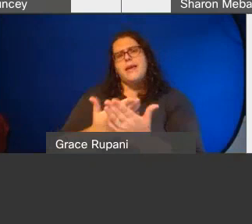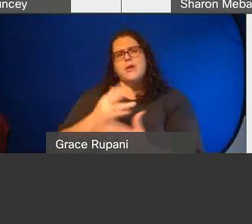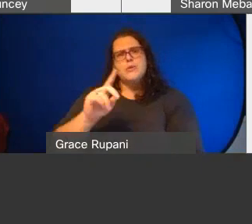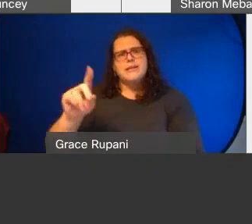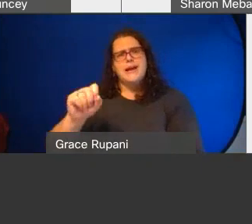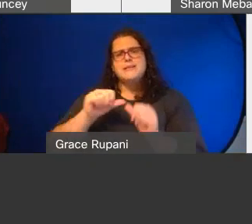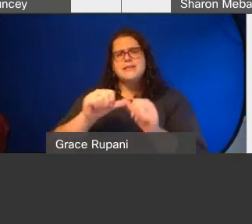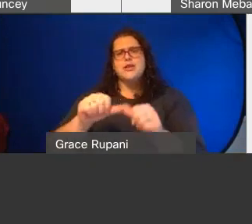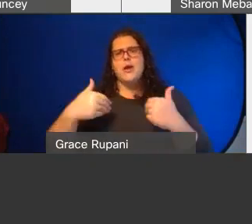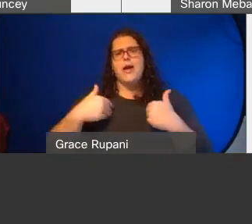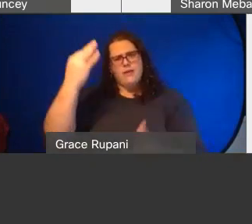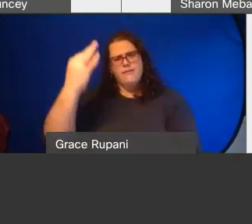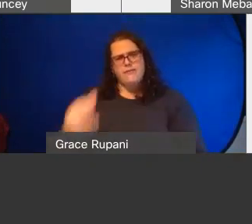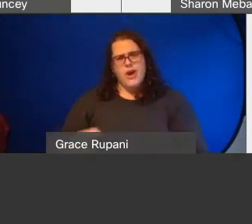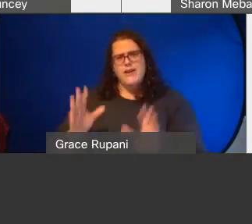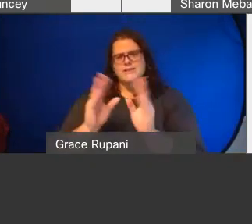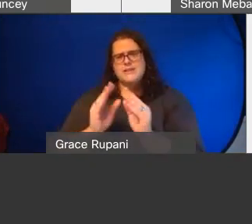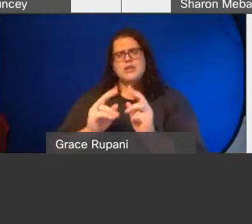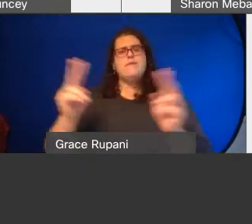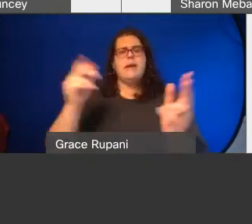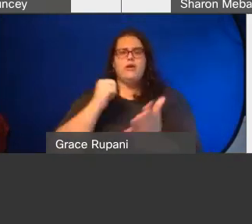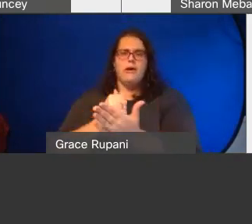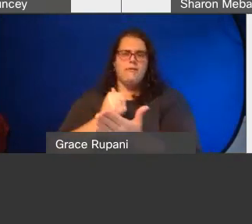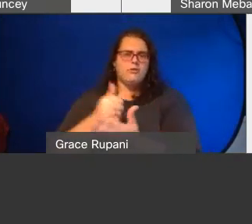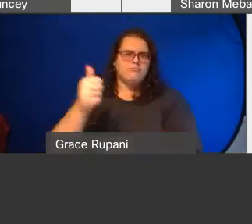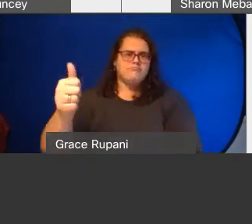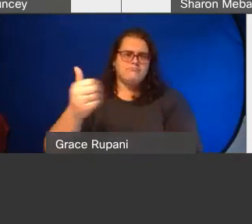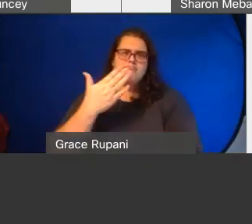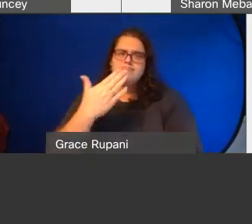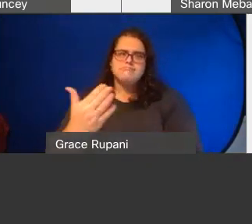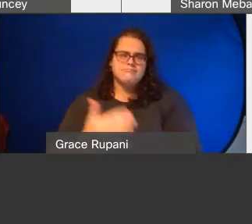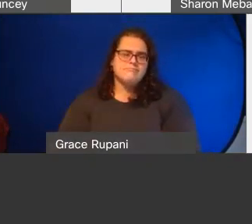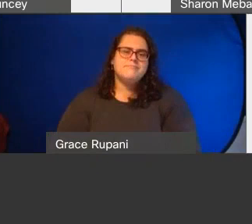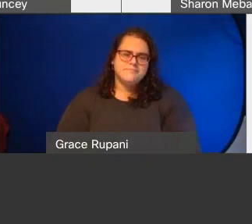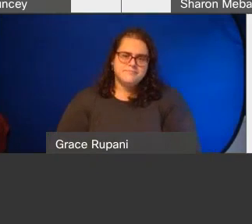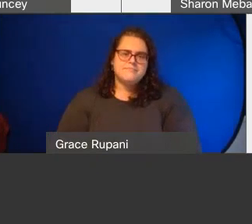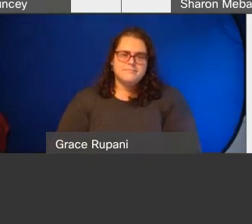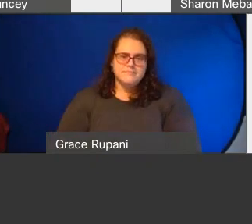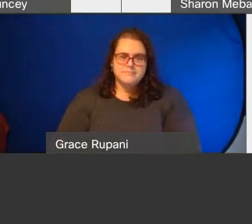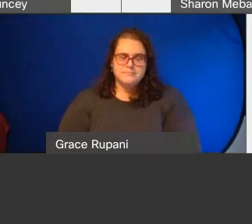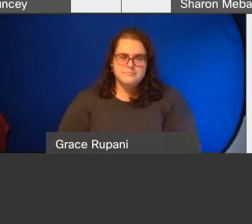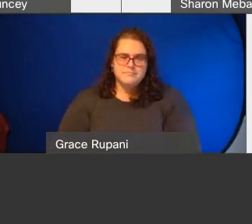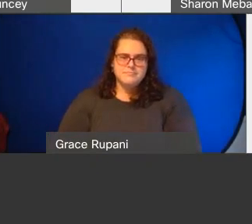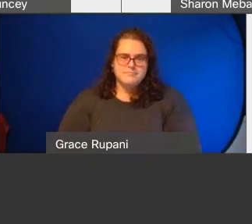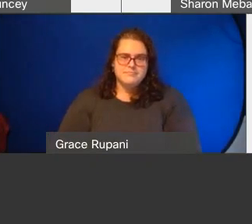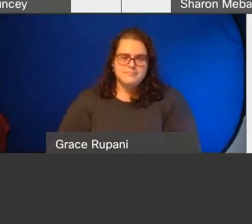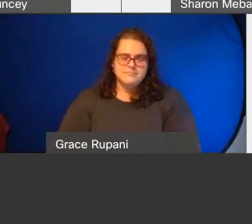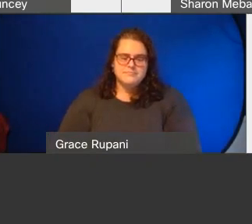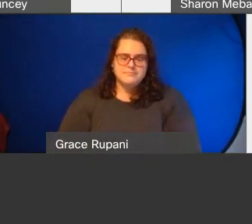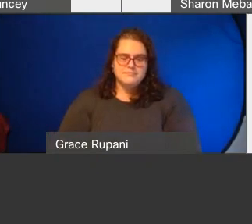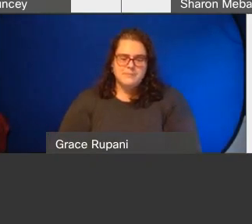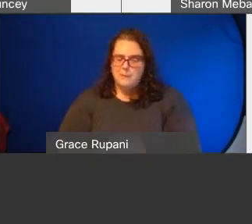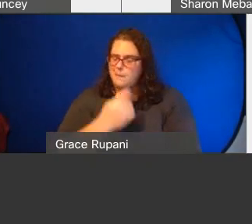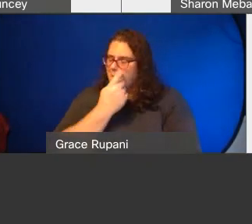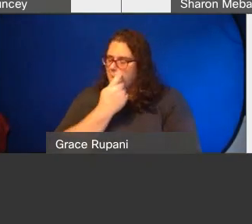hold these Friday sessions. They are very helpful. you know, we definitely